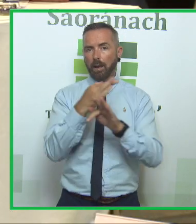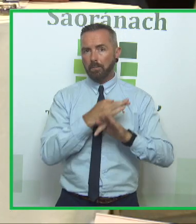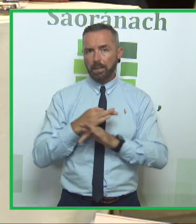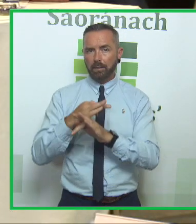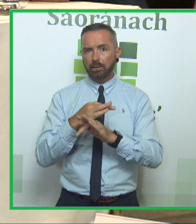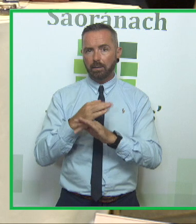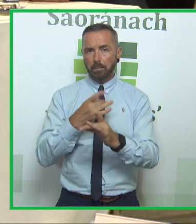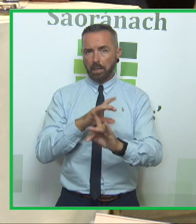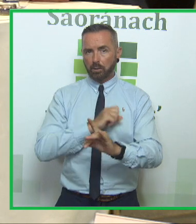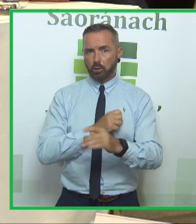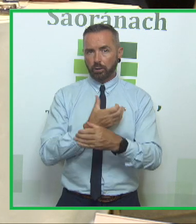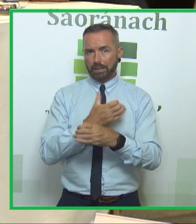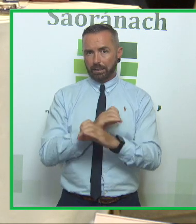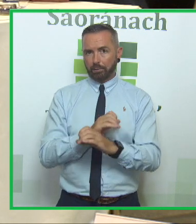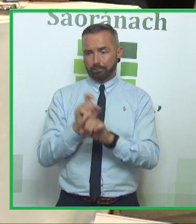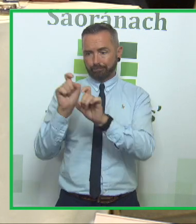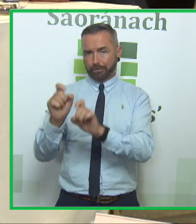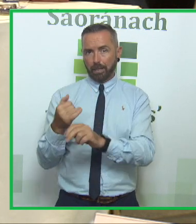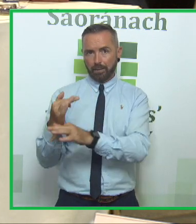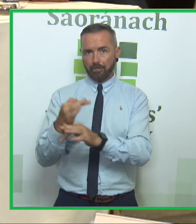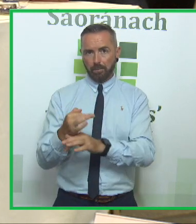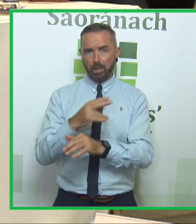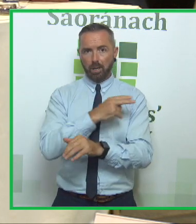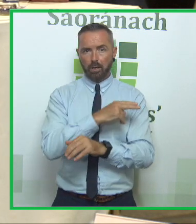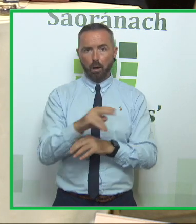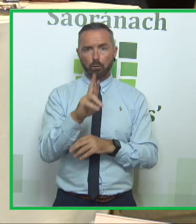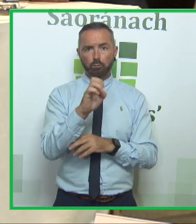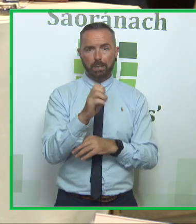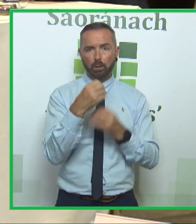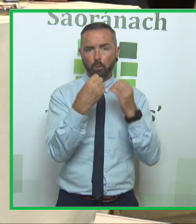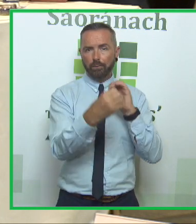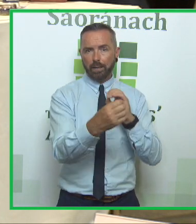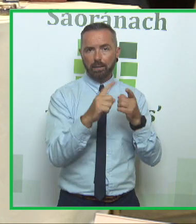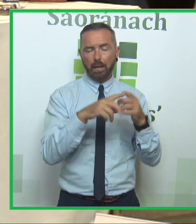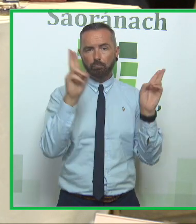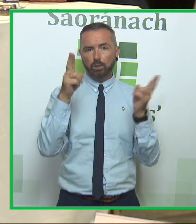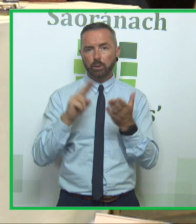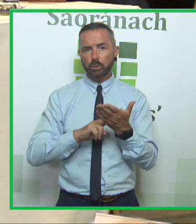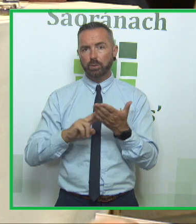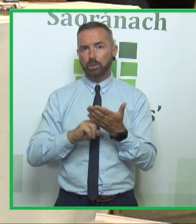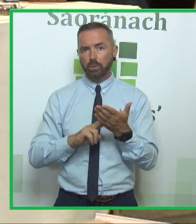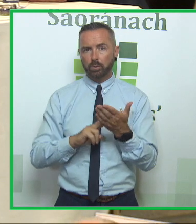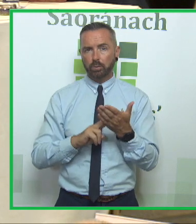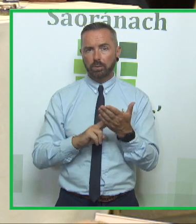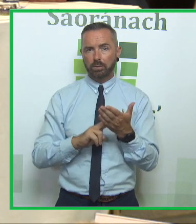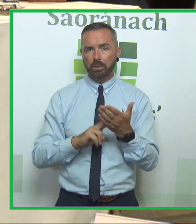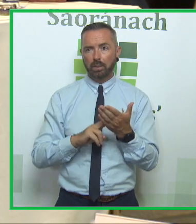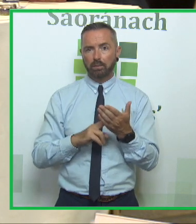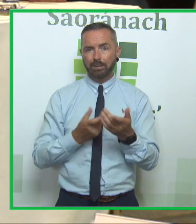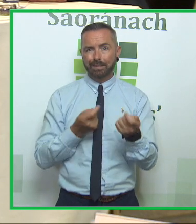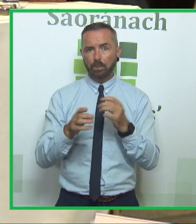keeping children, not reoffending, and then reducing drug use as trauma is being dealt